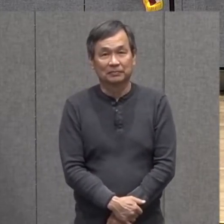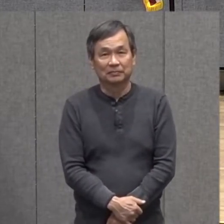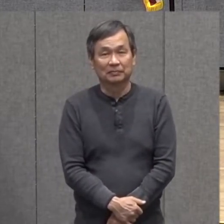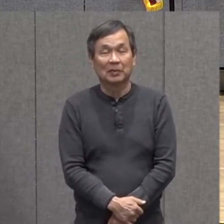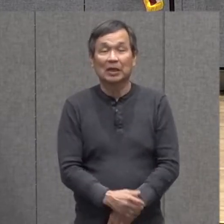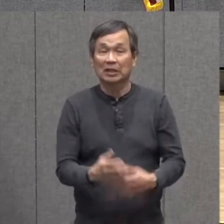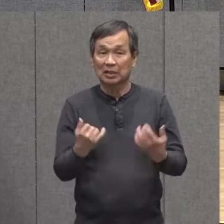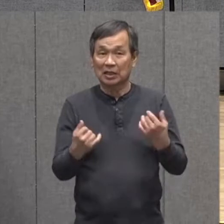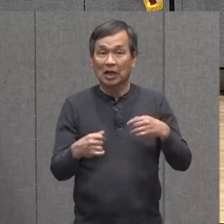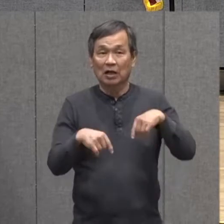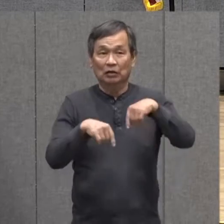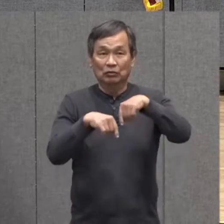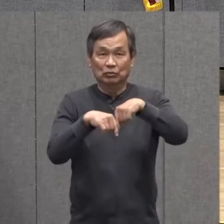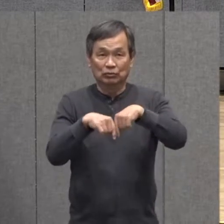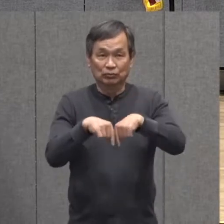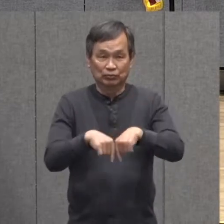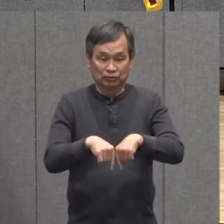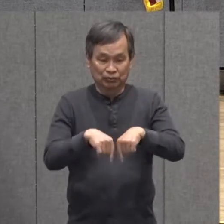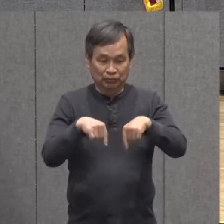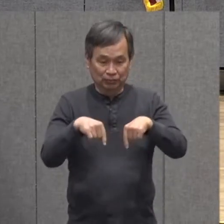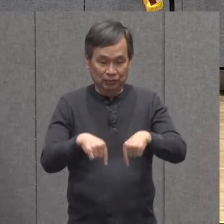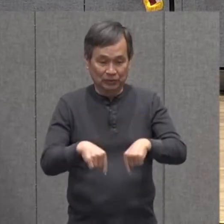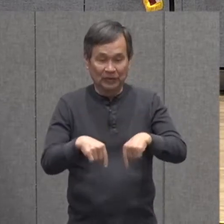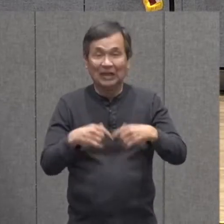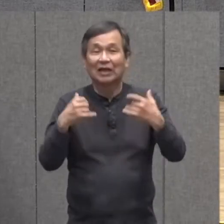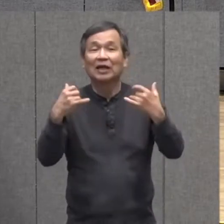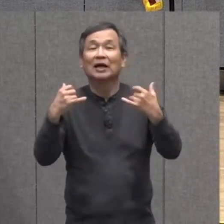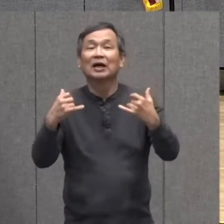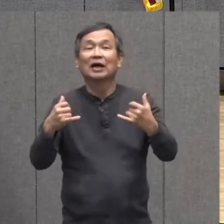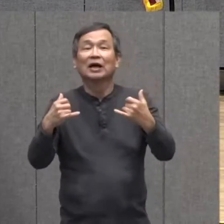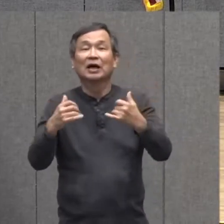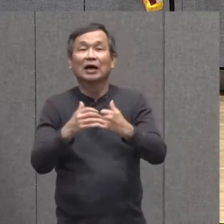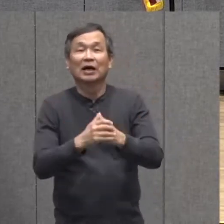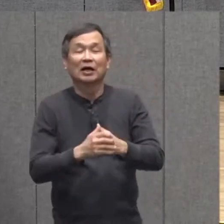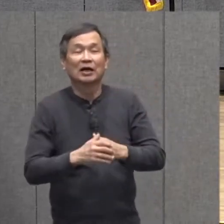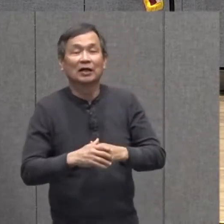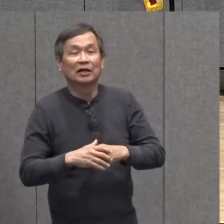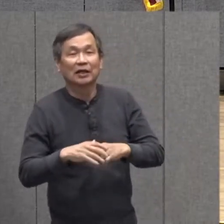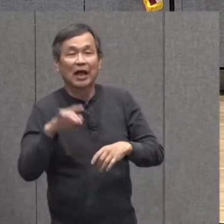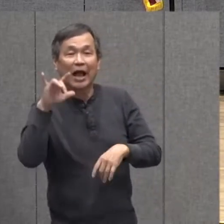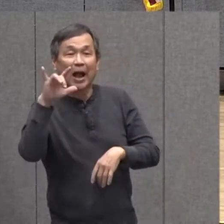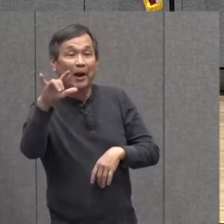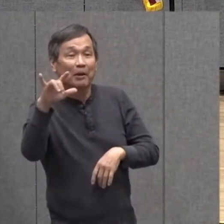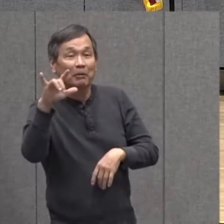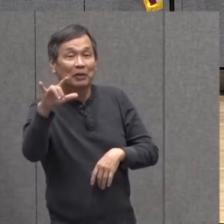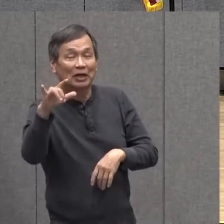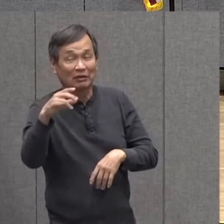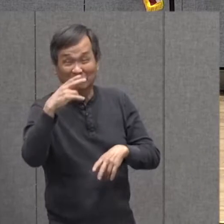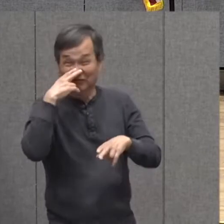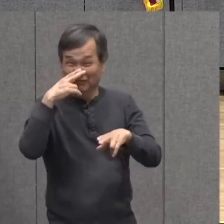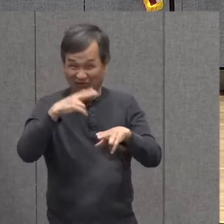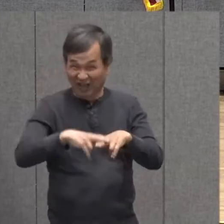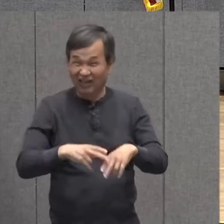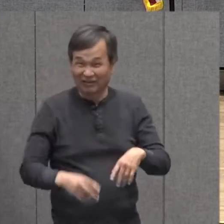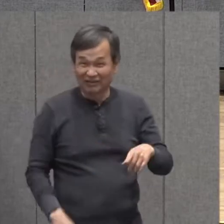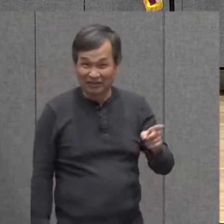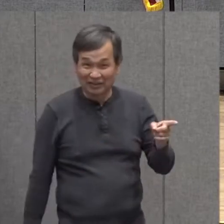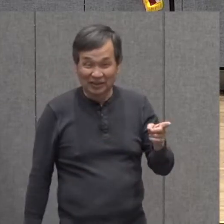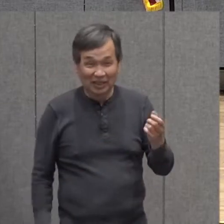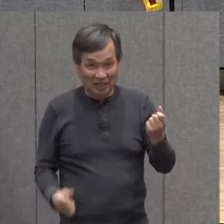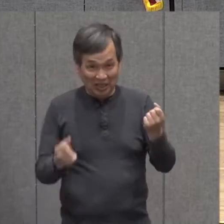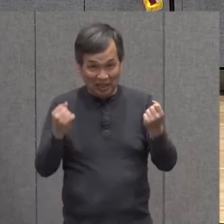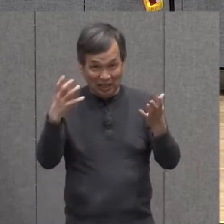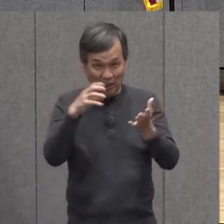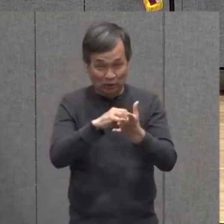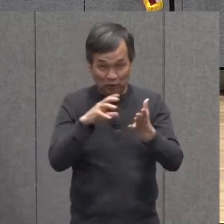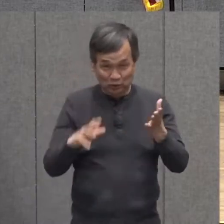it down. All right, now we're gonna go into airplane. This is a fun balance pose that I know a lot of